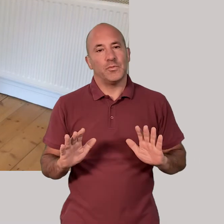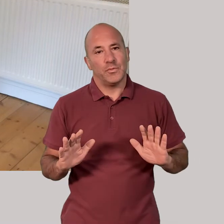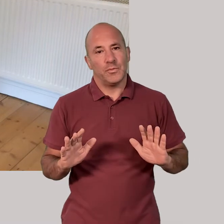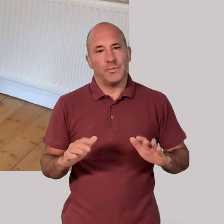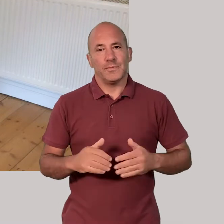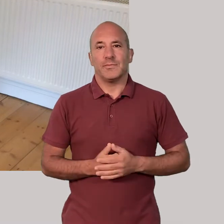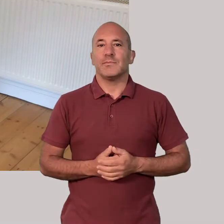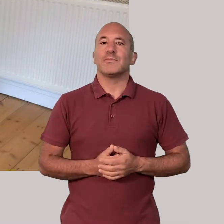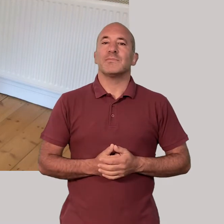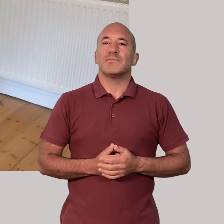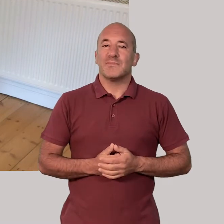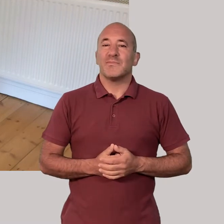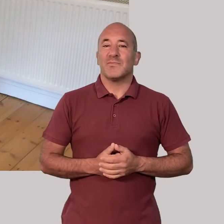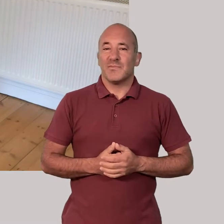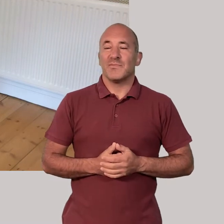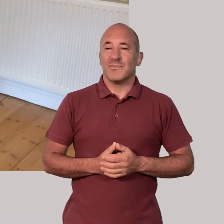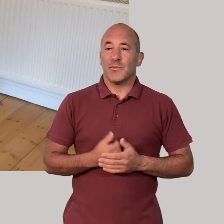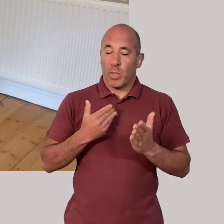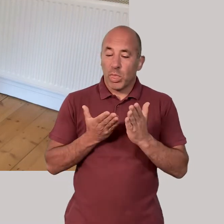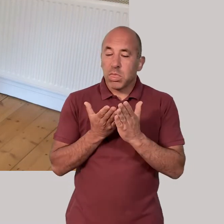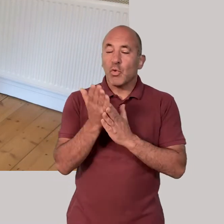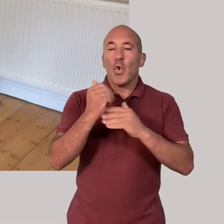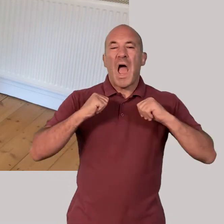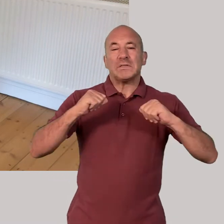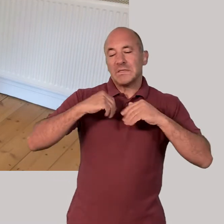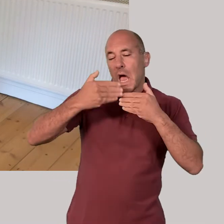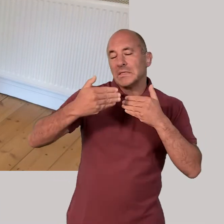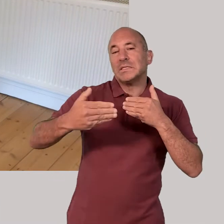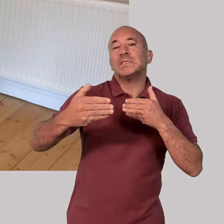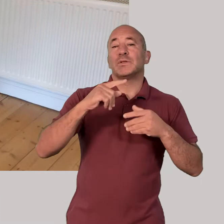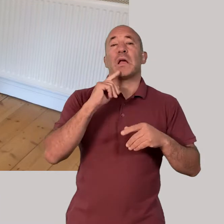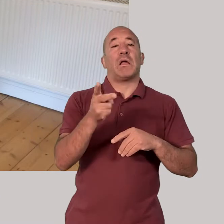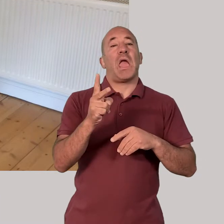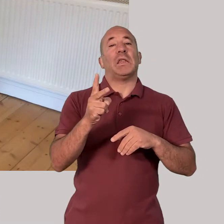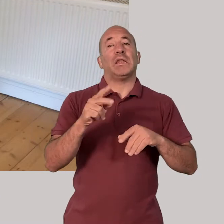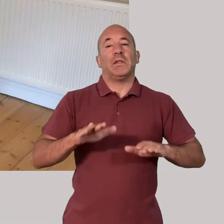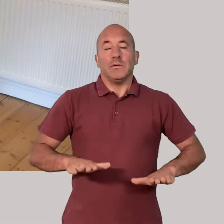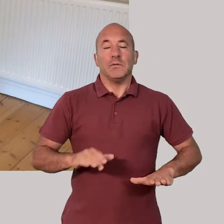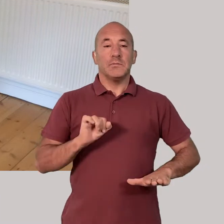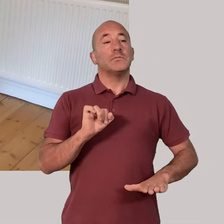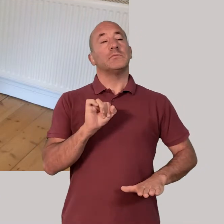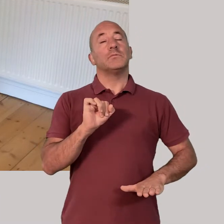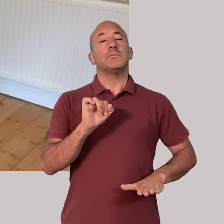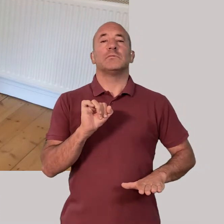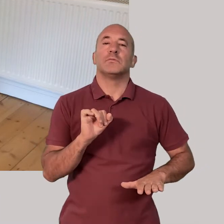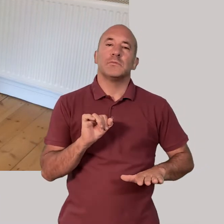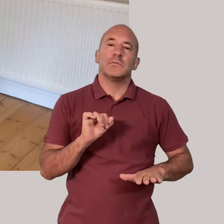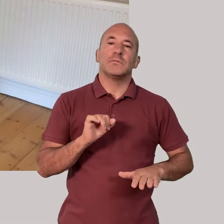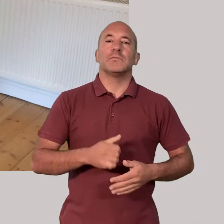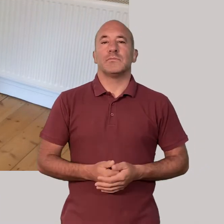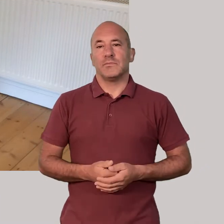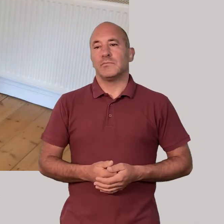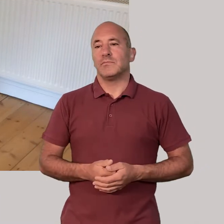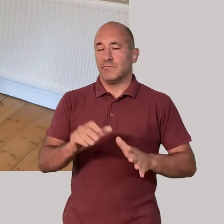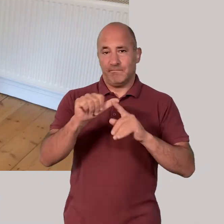bit, and then release. And we're going to be using that as we go through these